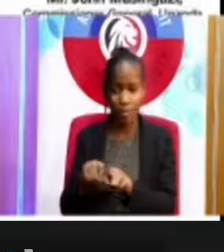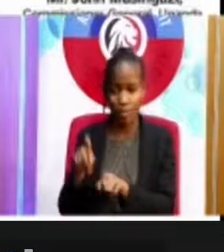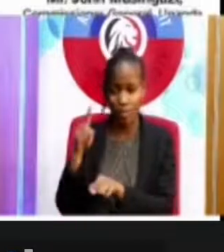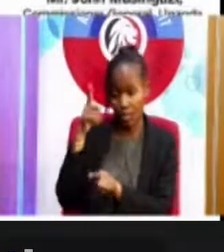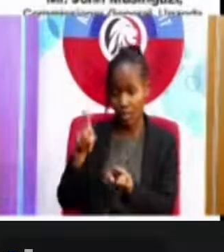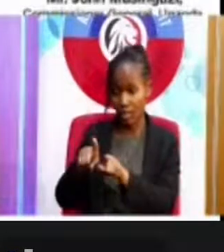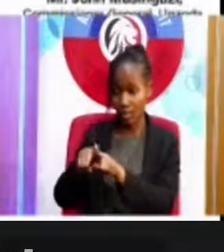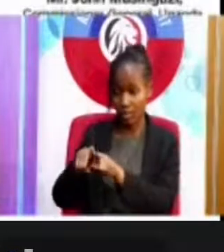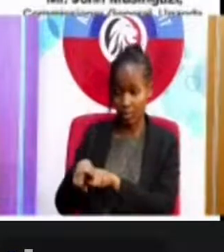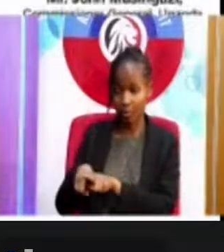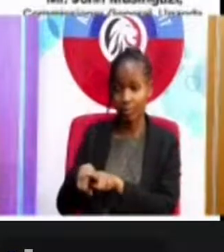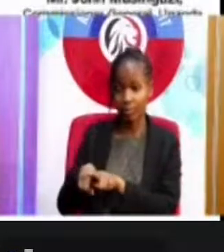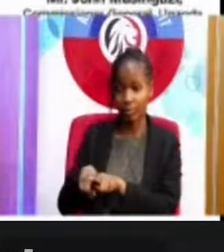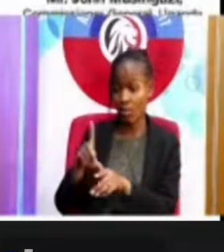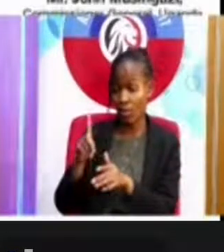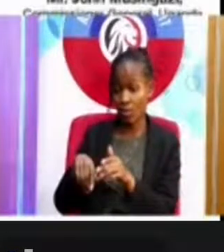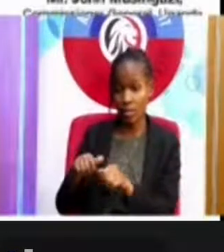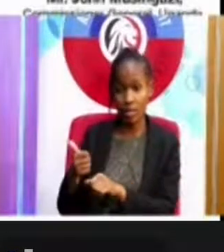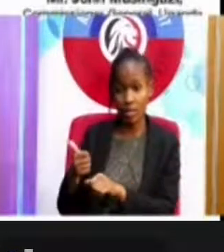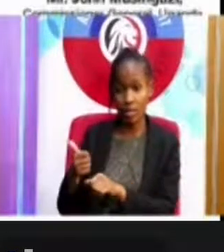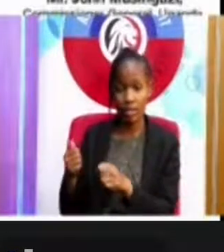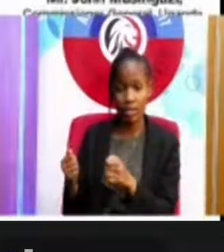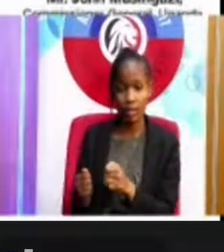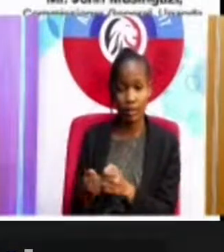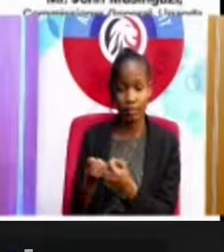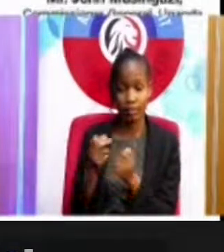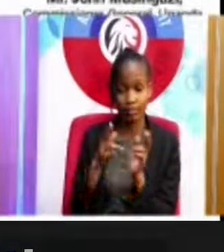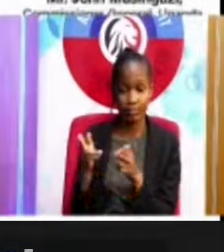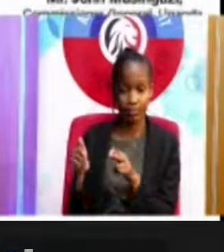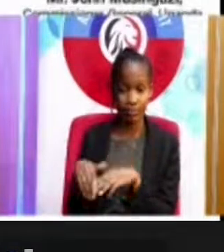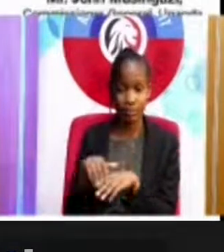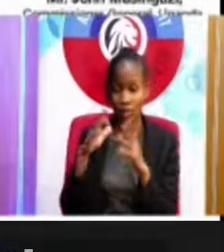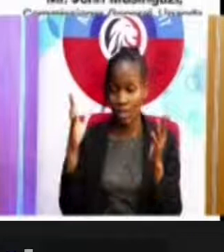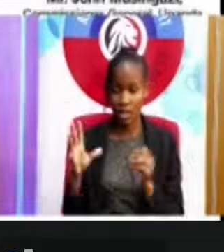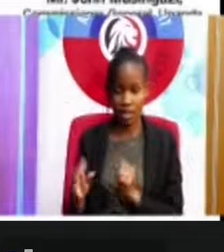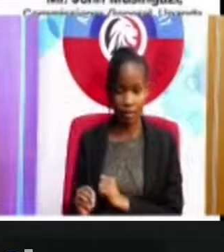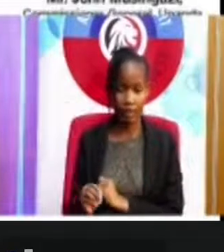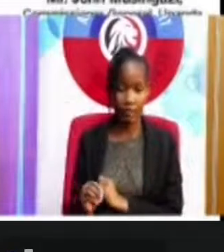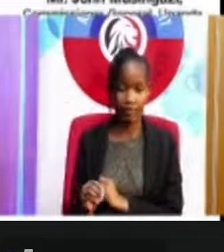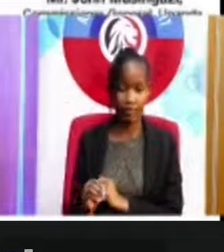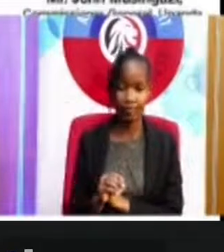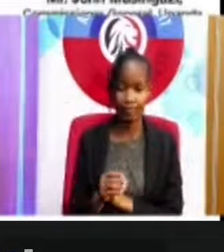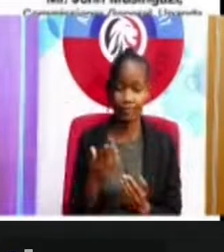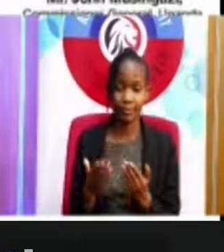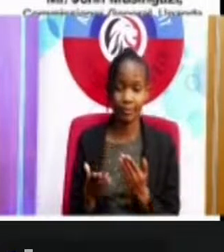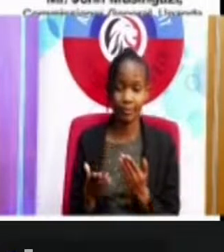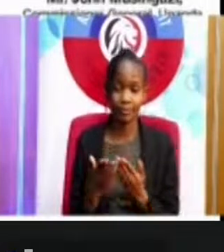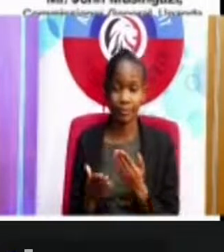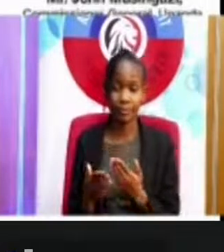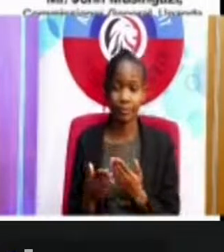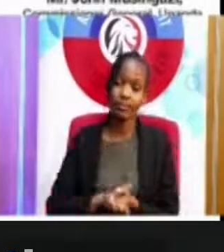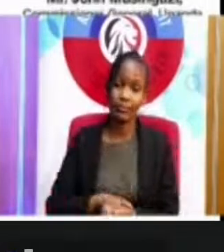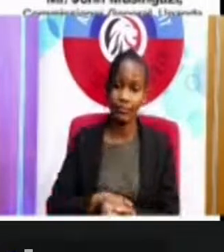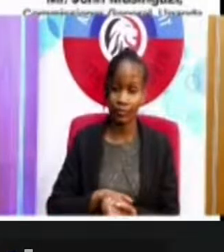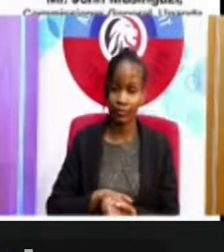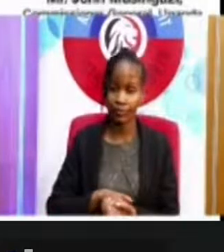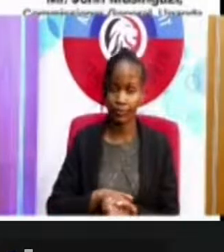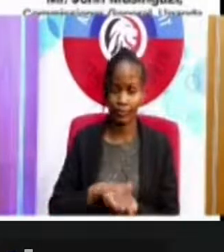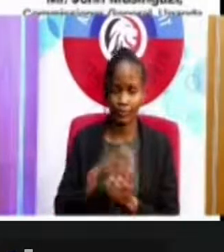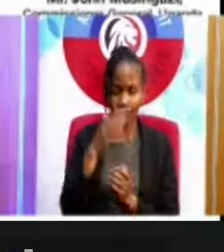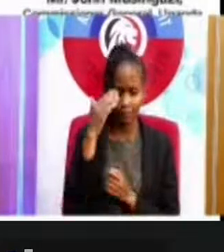what is going to be common across Africa and probably beyond. Because up to